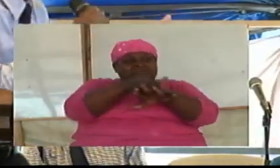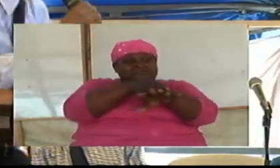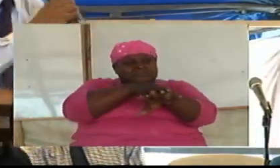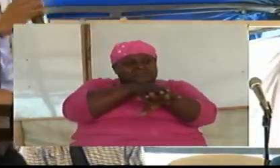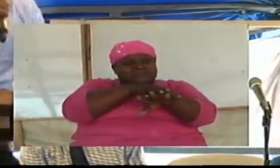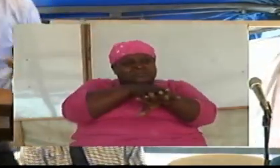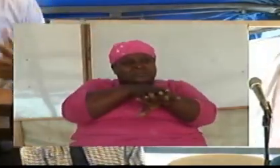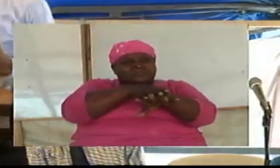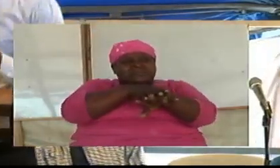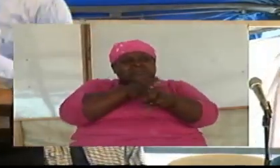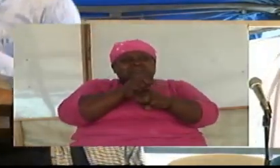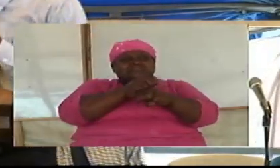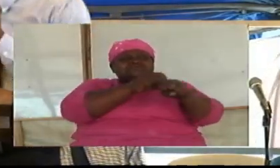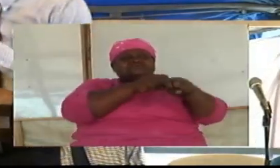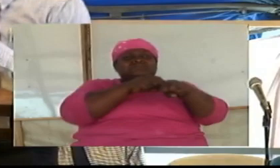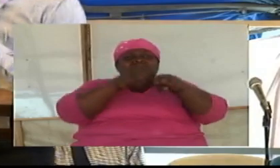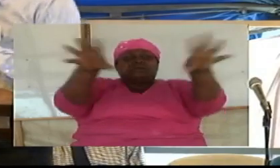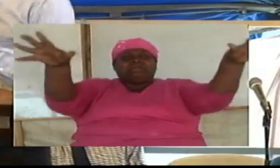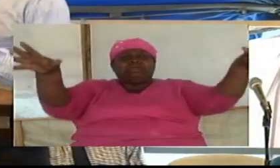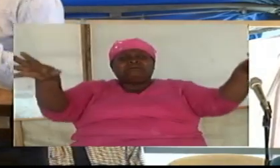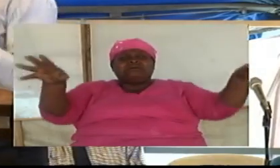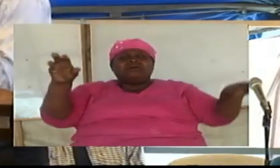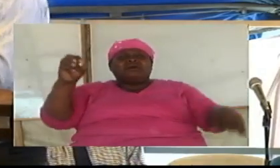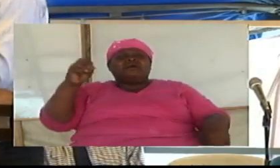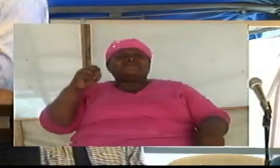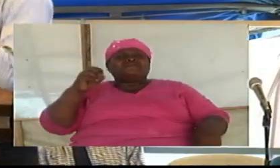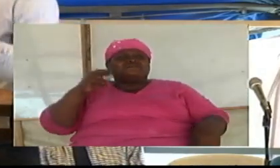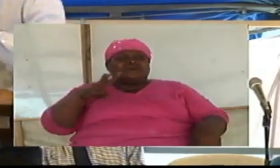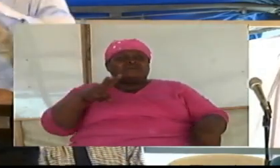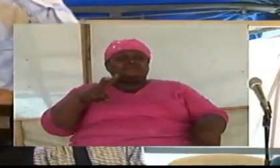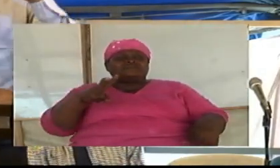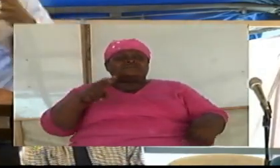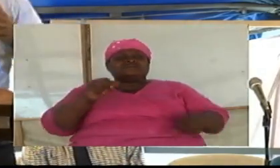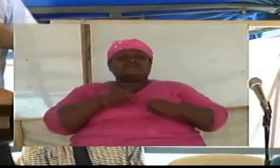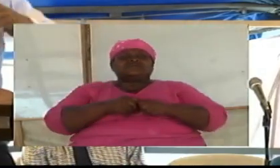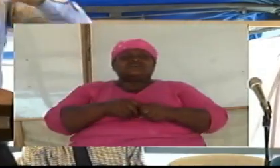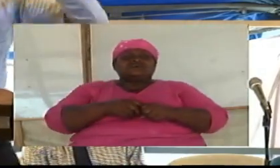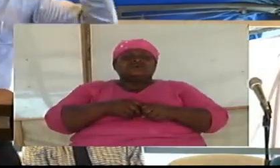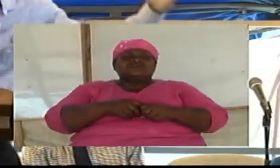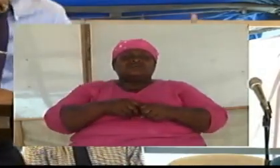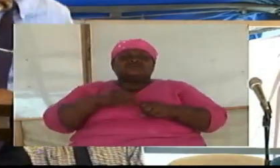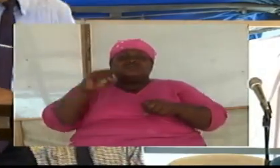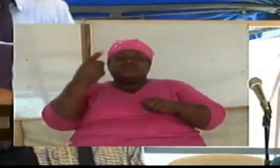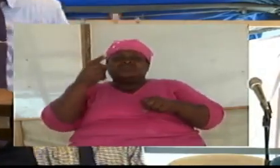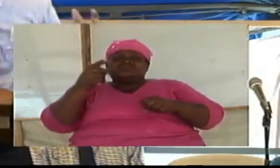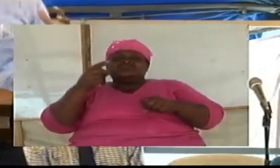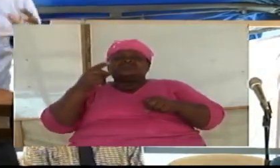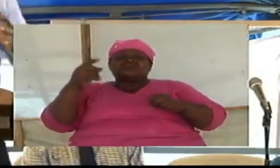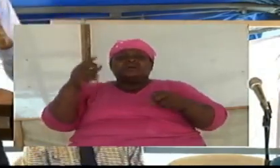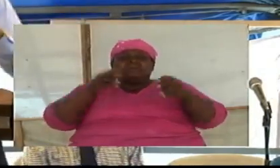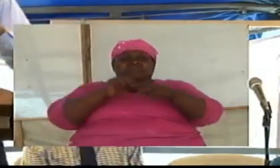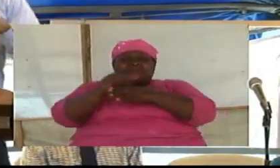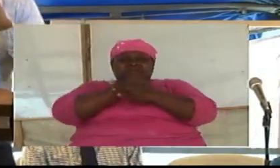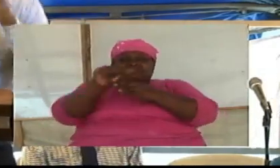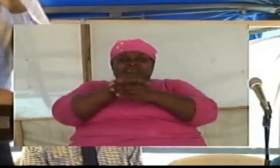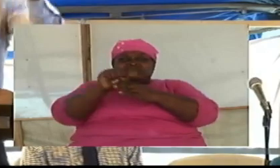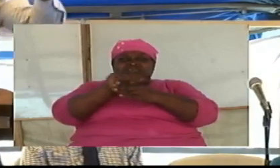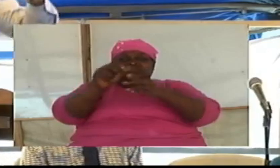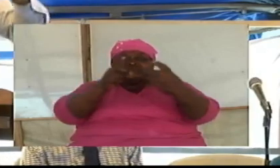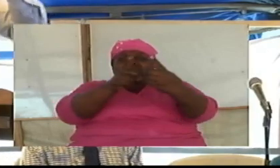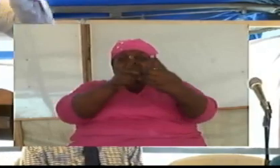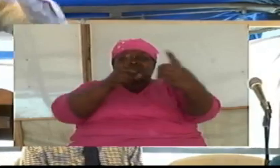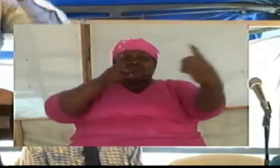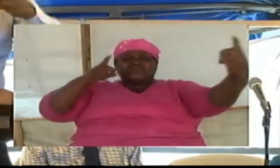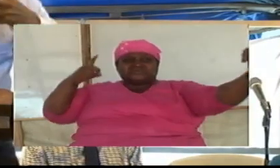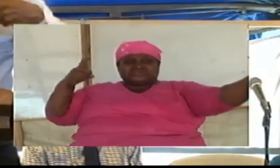this virus. One such strategy is they will tell us that we should practice social distancing. I never heard